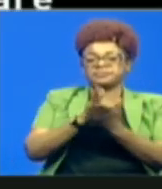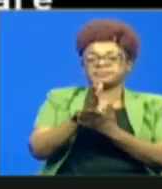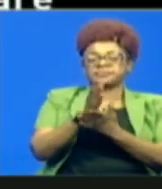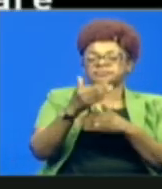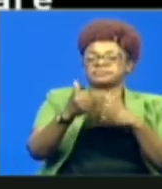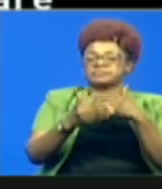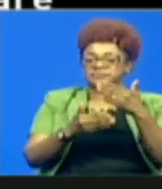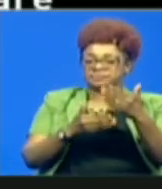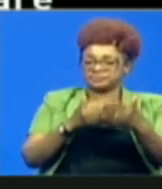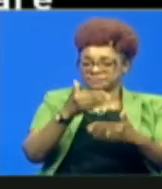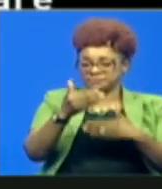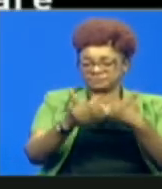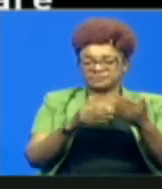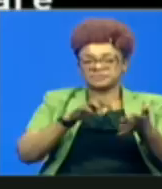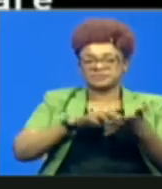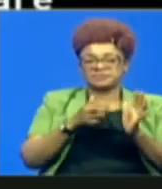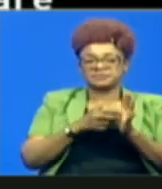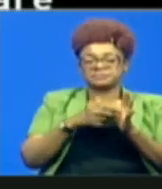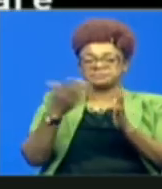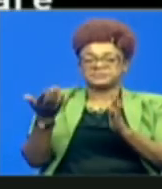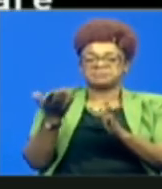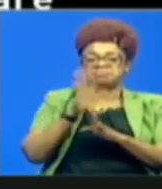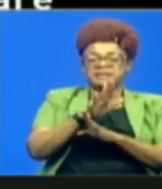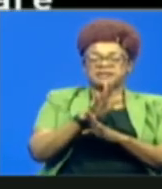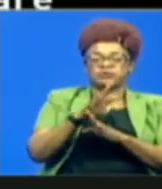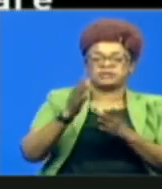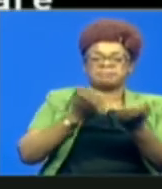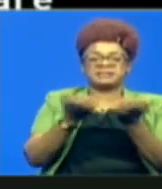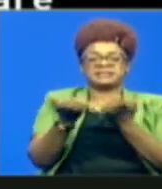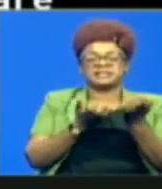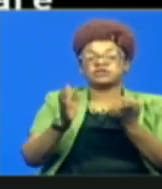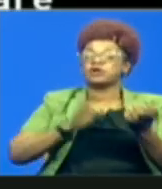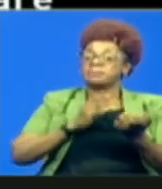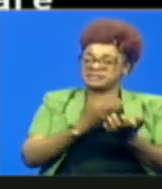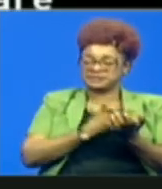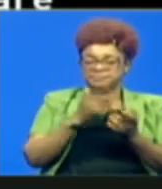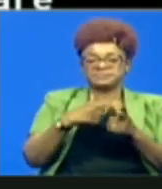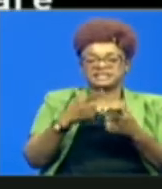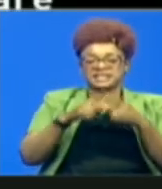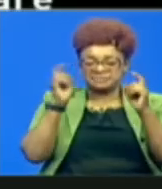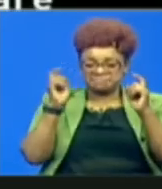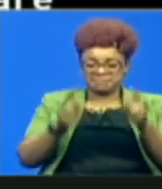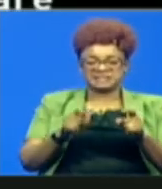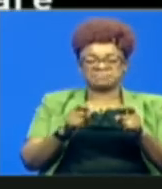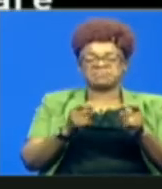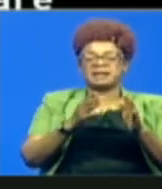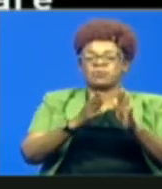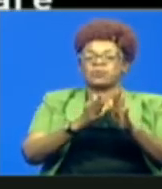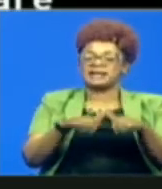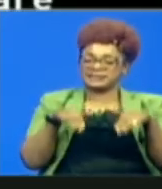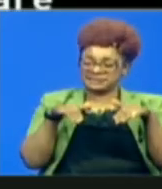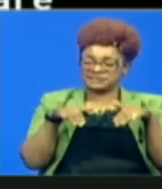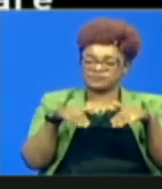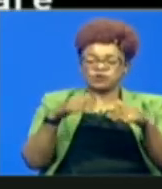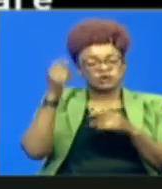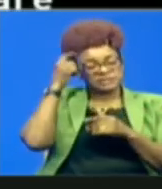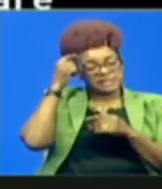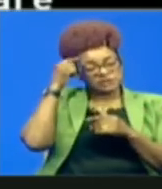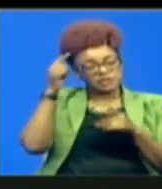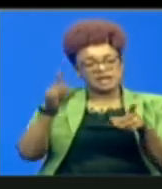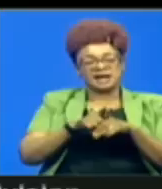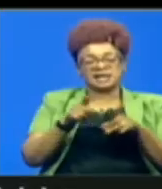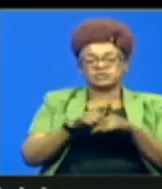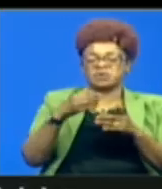process, and that is taking it to the House Business Committee. Then it has to be on the queue for consideration as there are